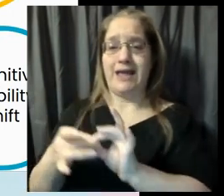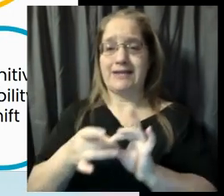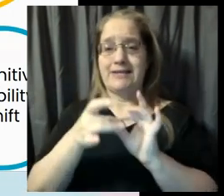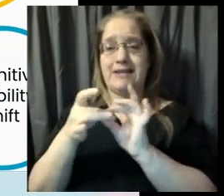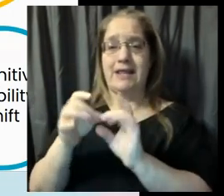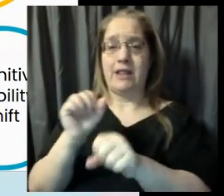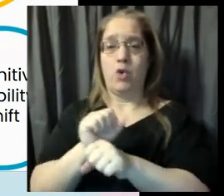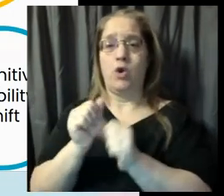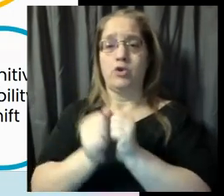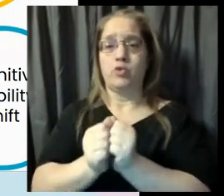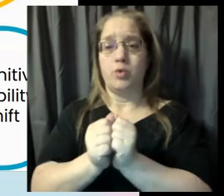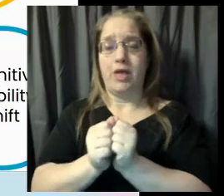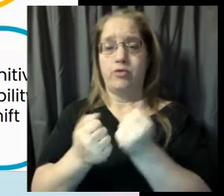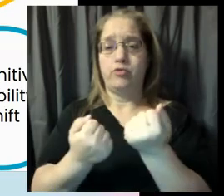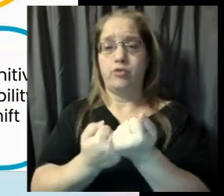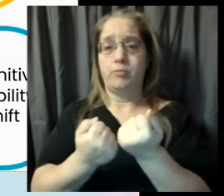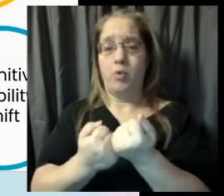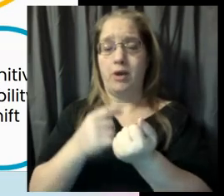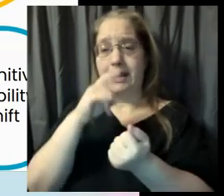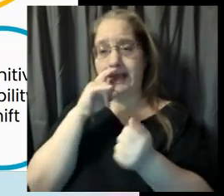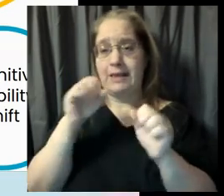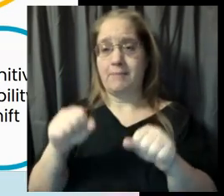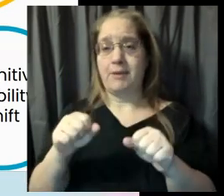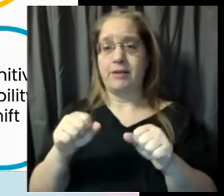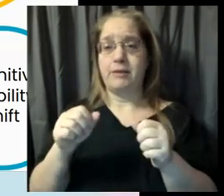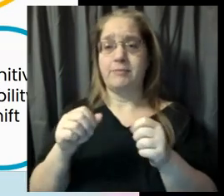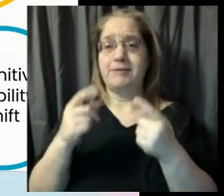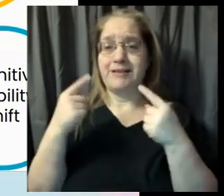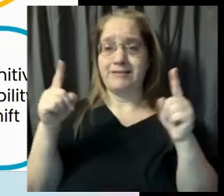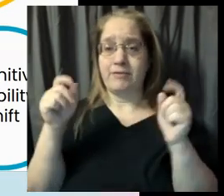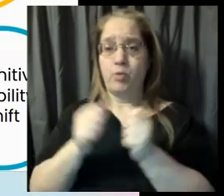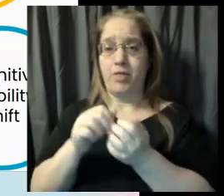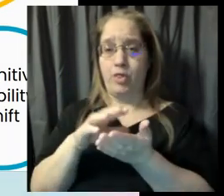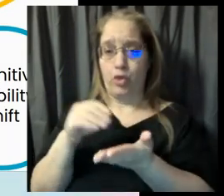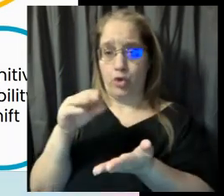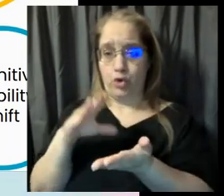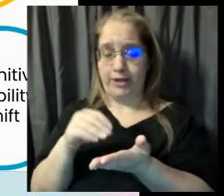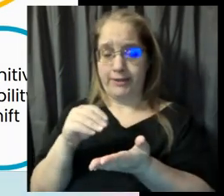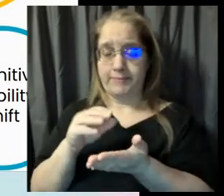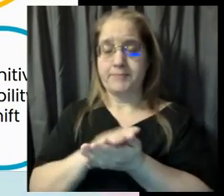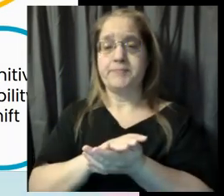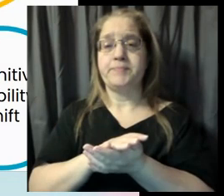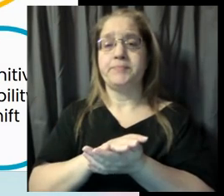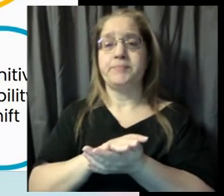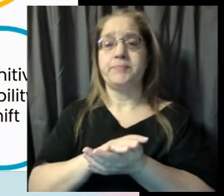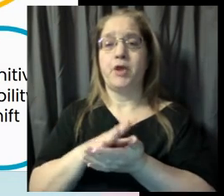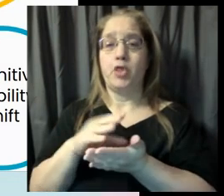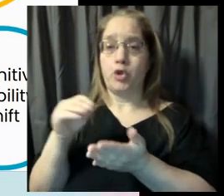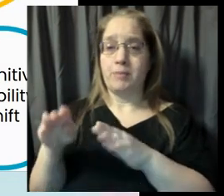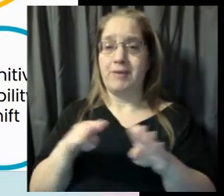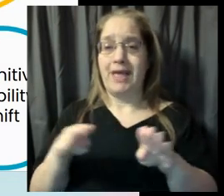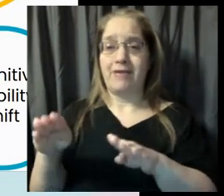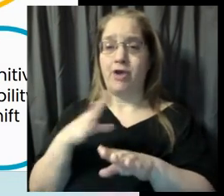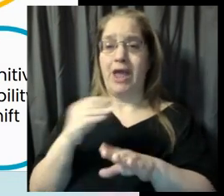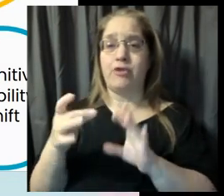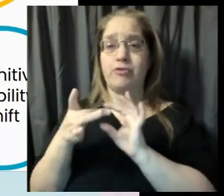work together to support a child's ability to be successful in learning, with their learning, their behavior, and their relationships.